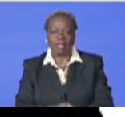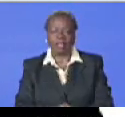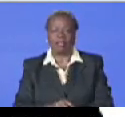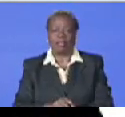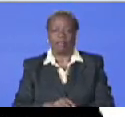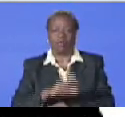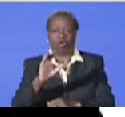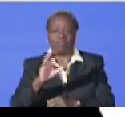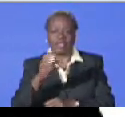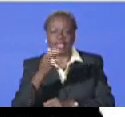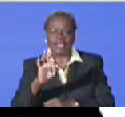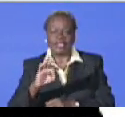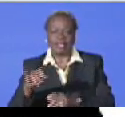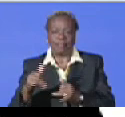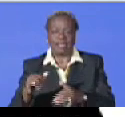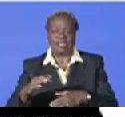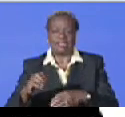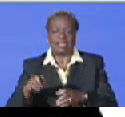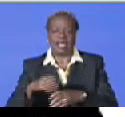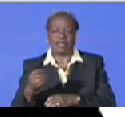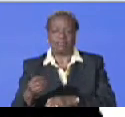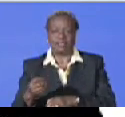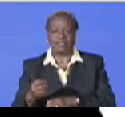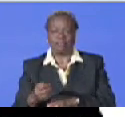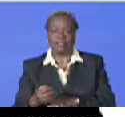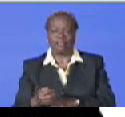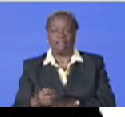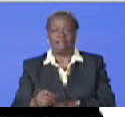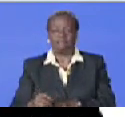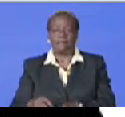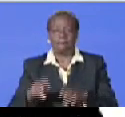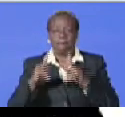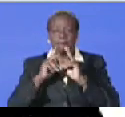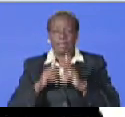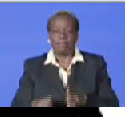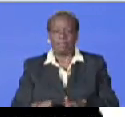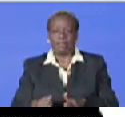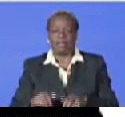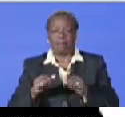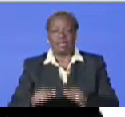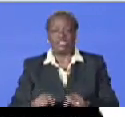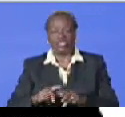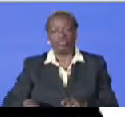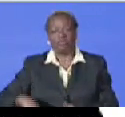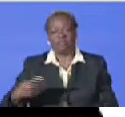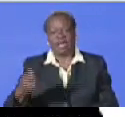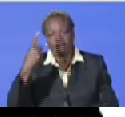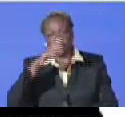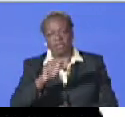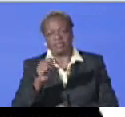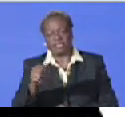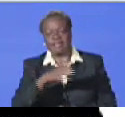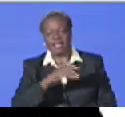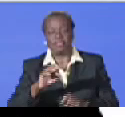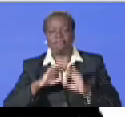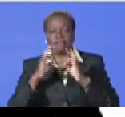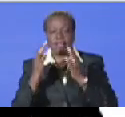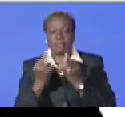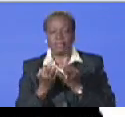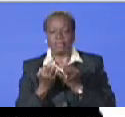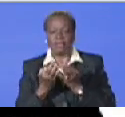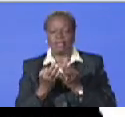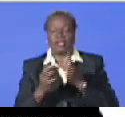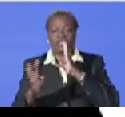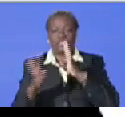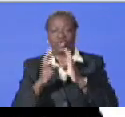out, impacting residents' abilities to provide for themselves and their families. Cleopatra Murphy spoke with officials about how